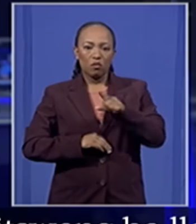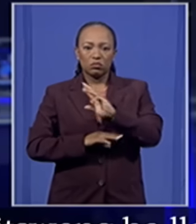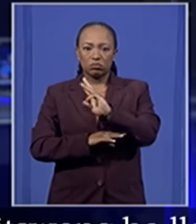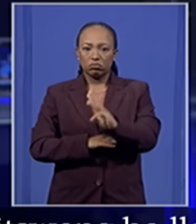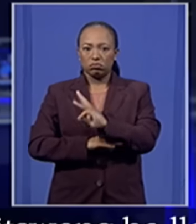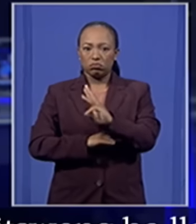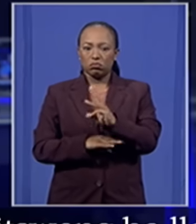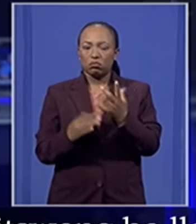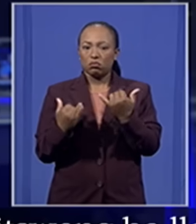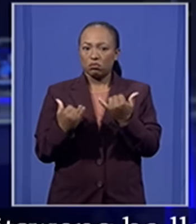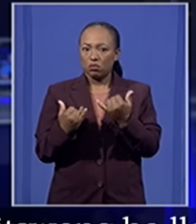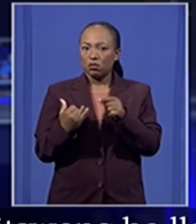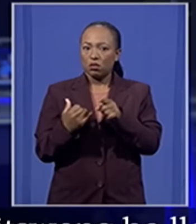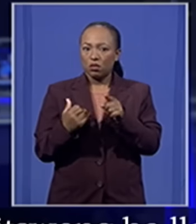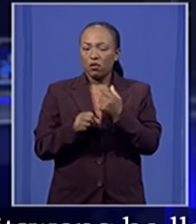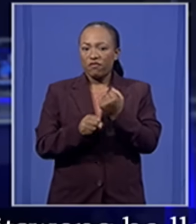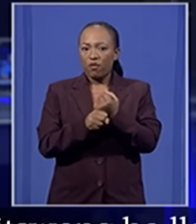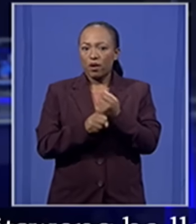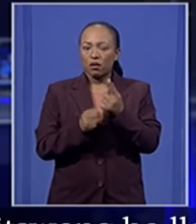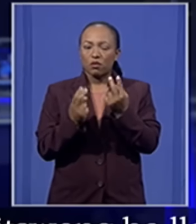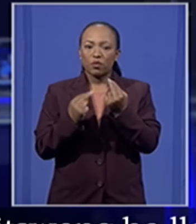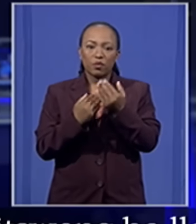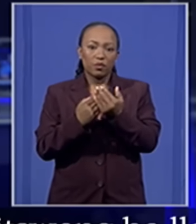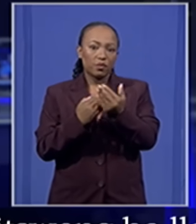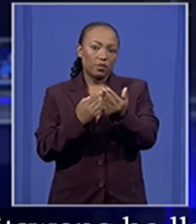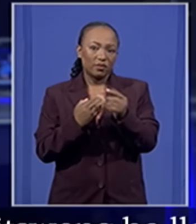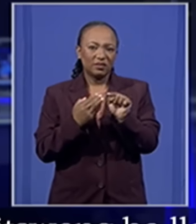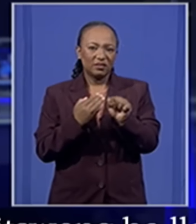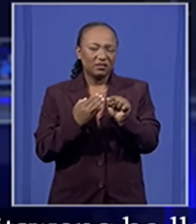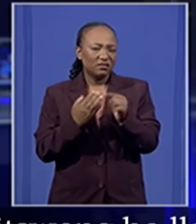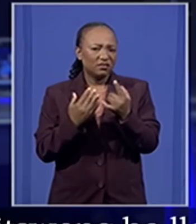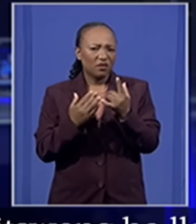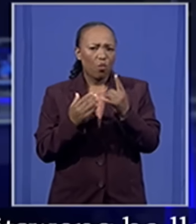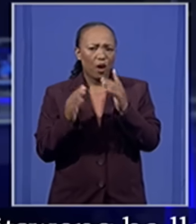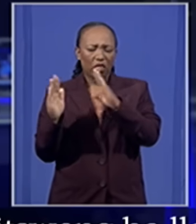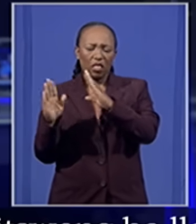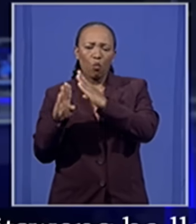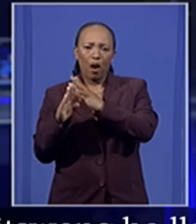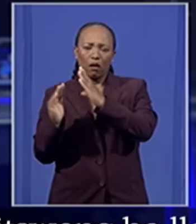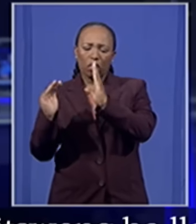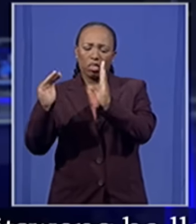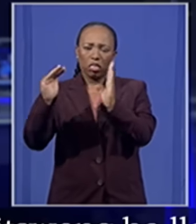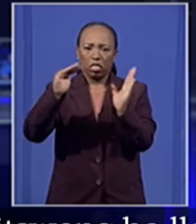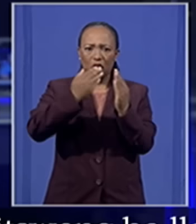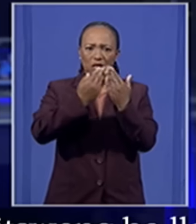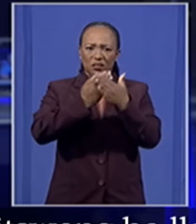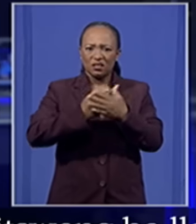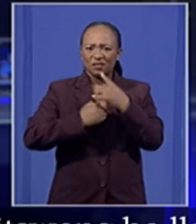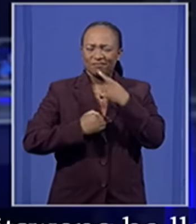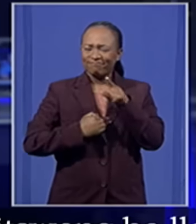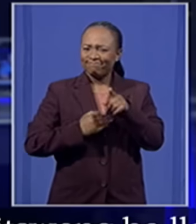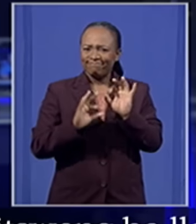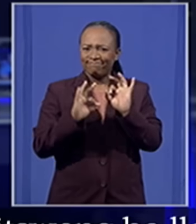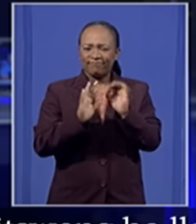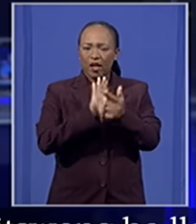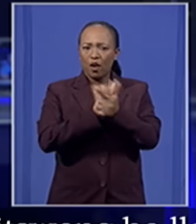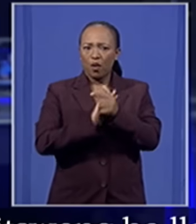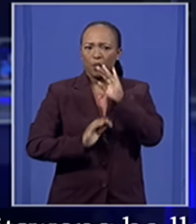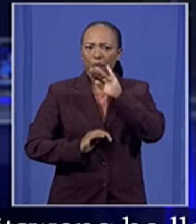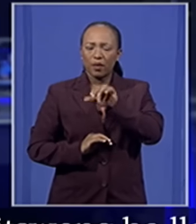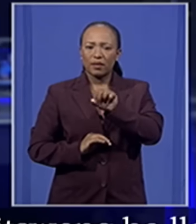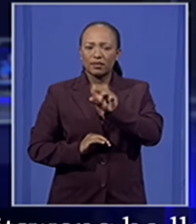mokgwa wa mekgahlelo ya tshebetso o motjha o ba reng ha o molaong ebile o ya ka leeme. Mokgatlo wa SAMU profenseng ya Freistata o ipileditse